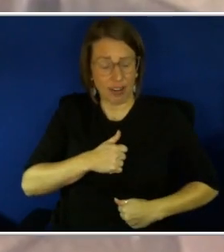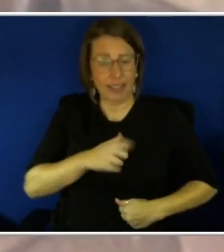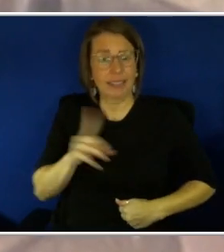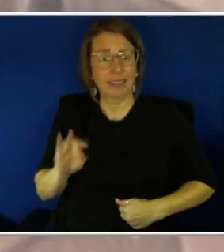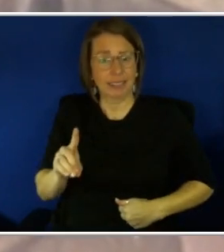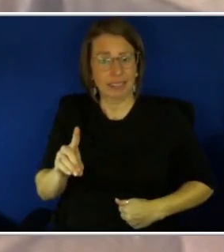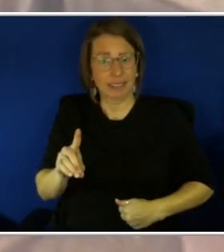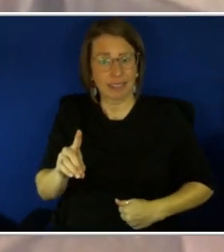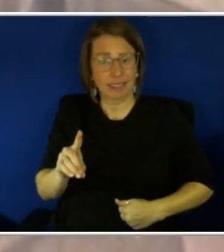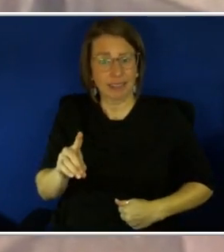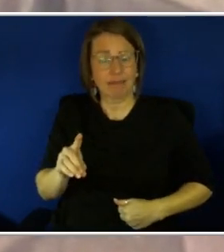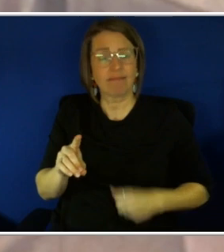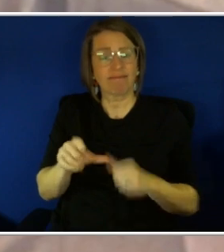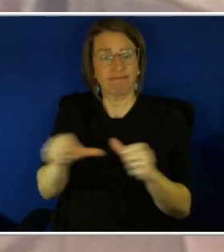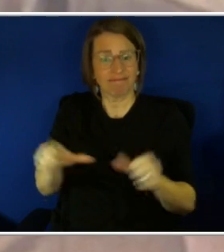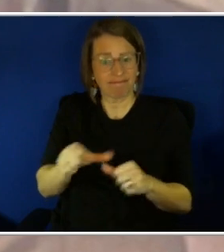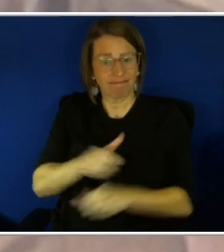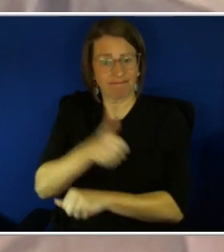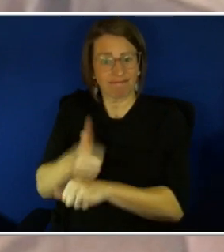in Korea and Germany.